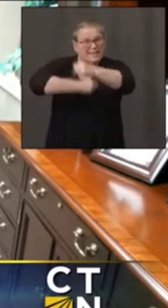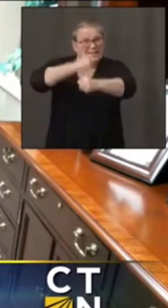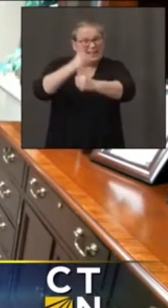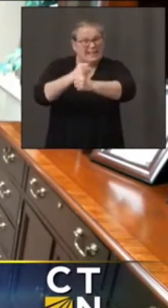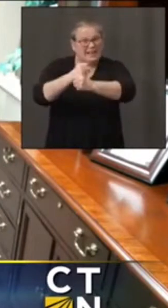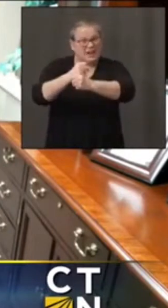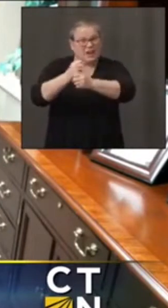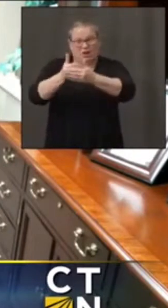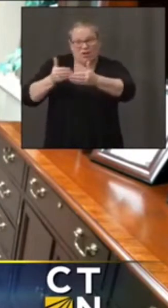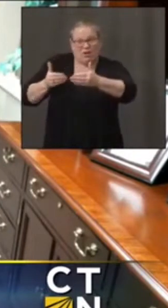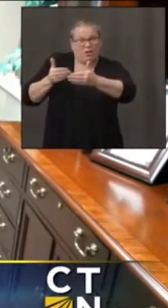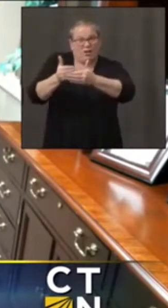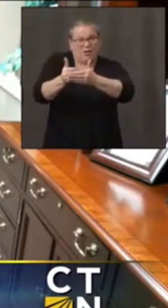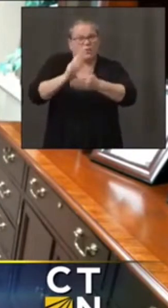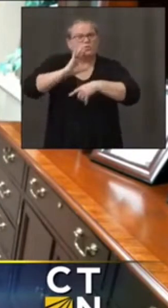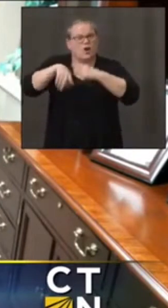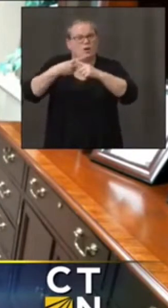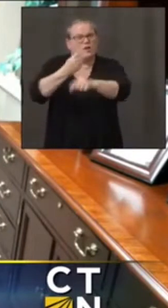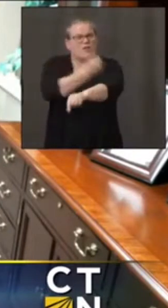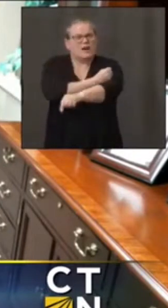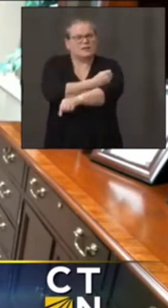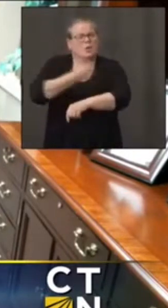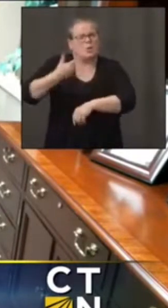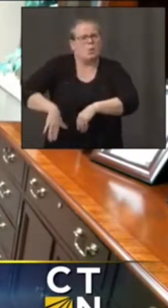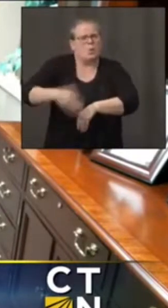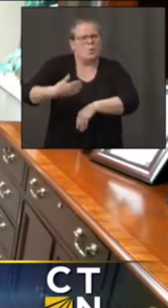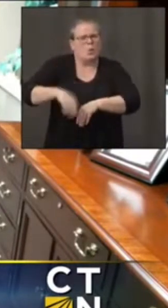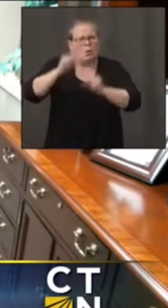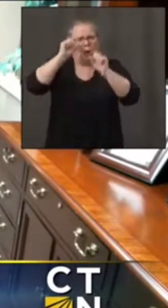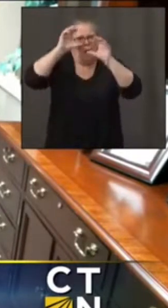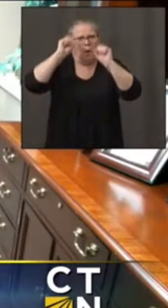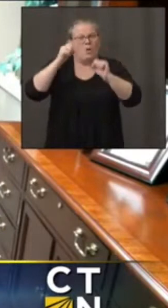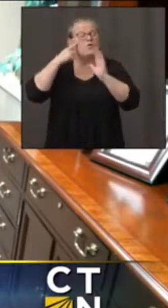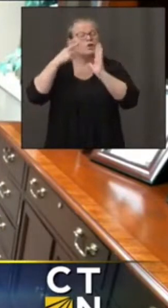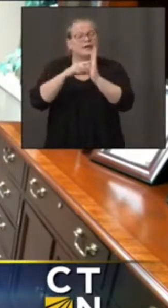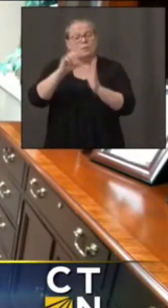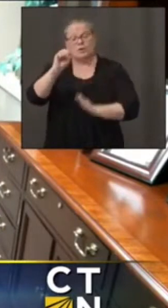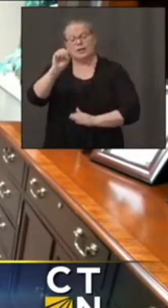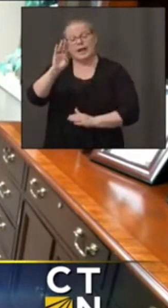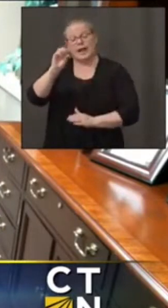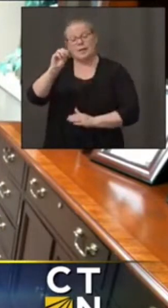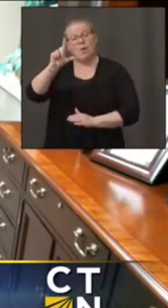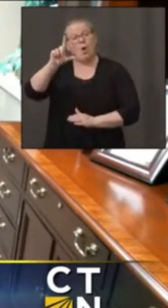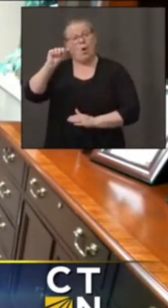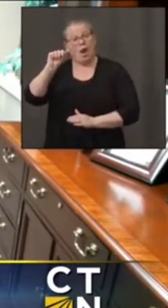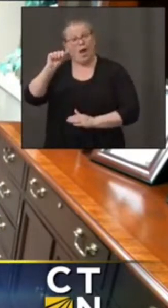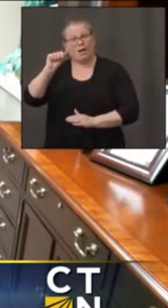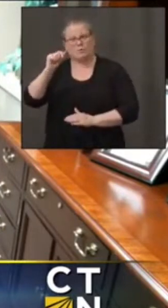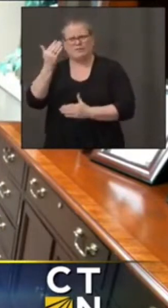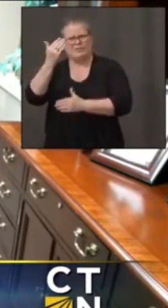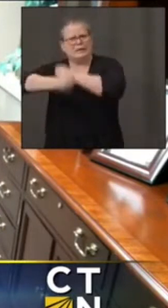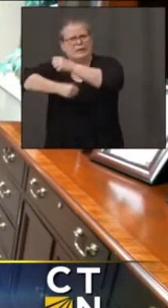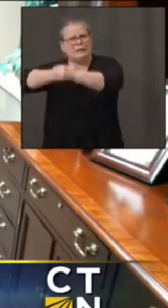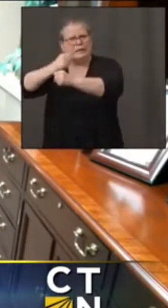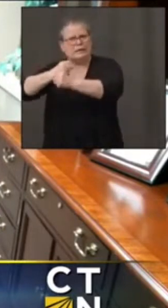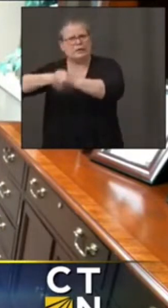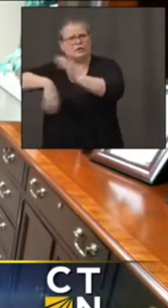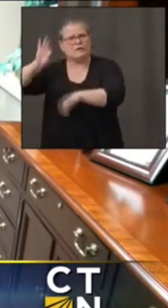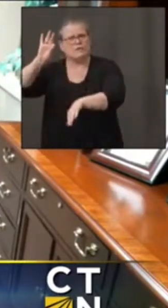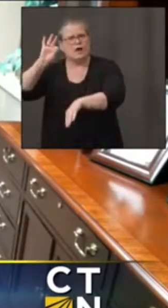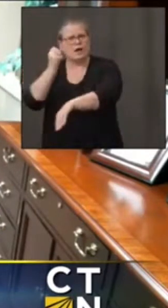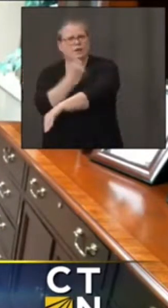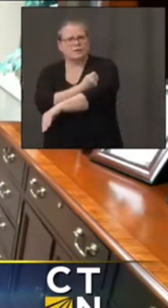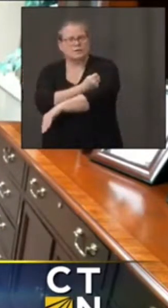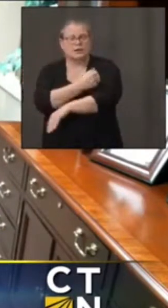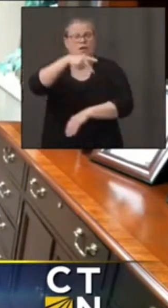know, it took us 15 years to get a vaccine for Ebola and 60 years for us to get a vaccine for polio. Here we